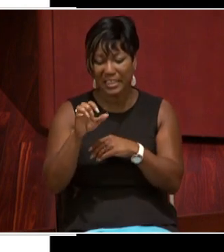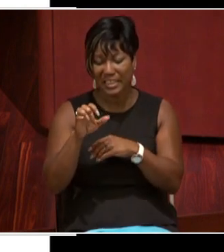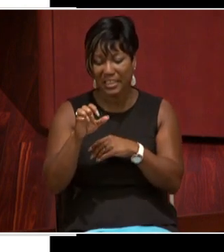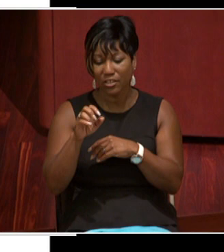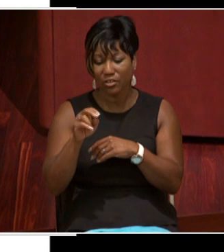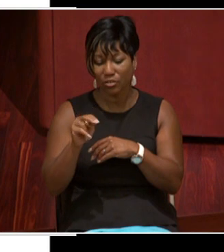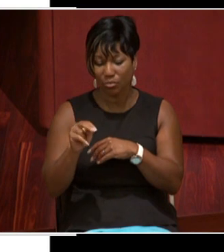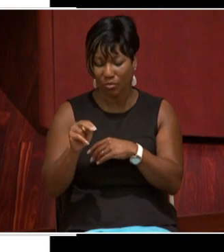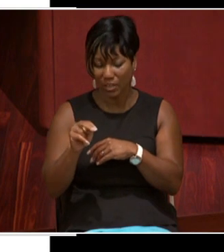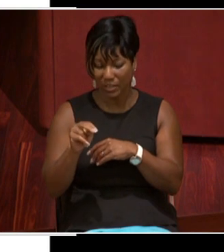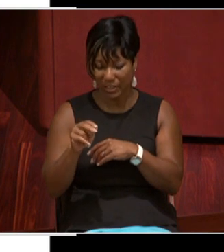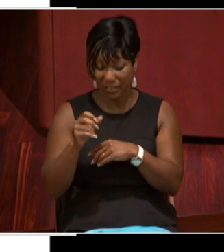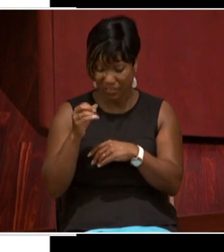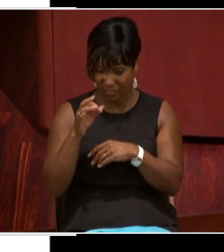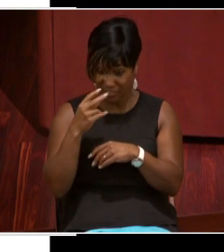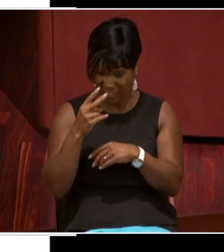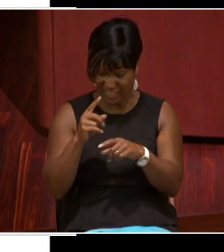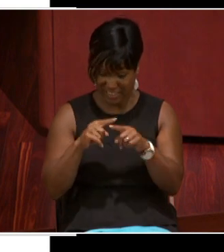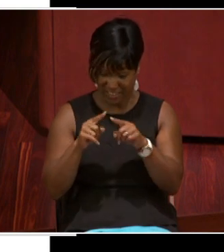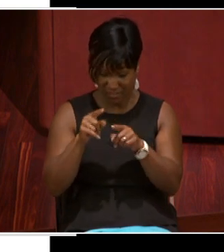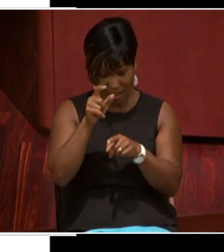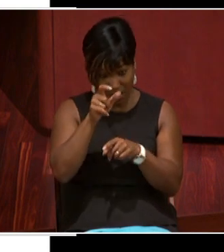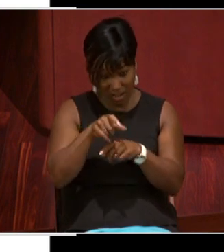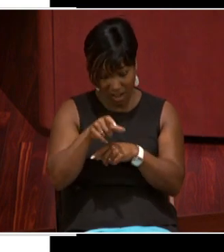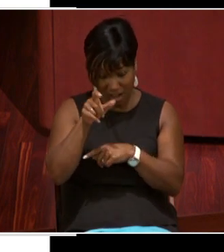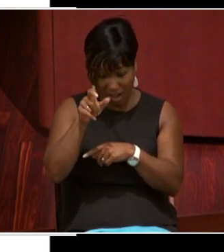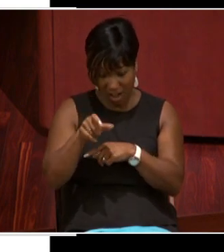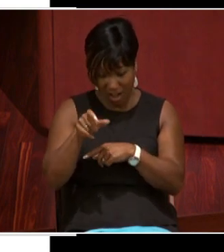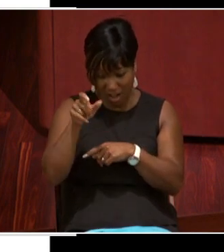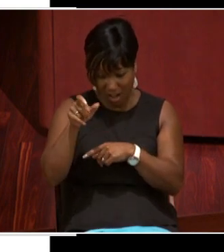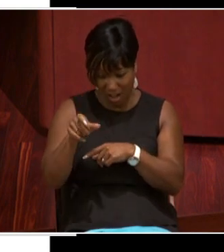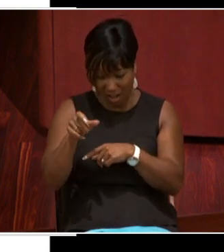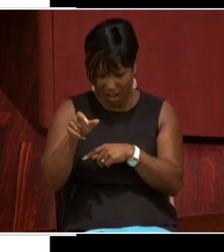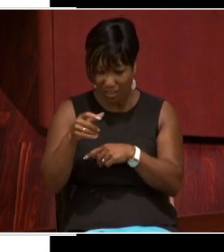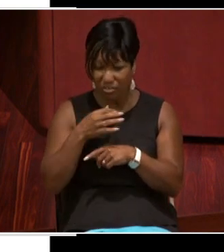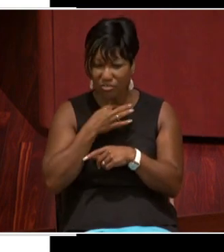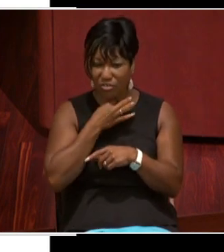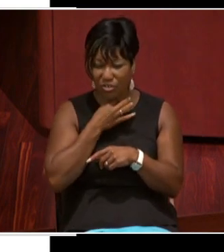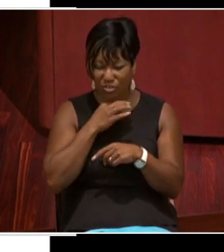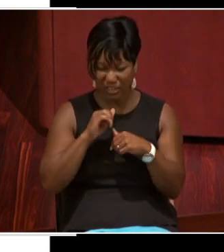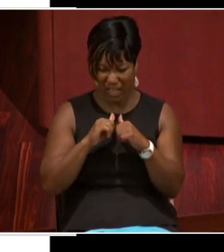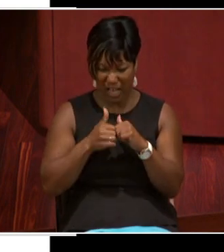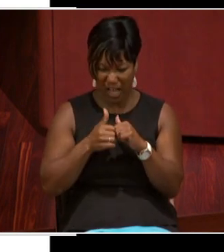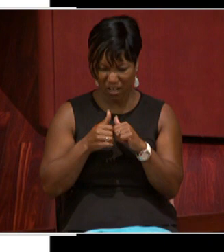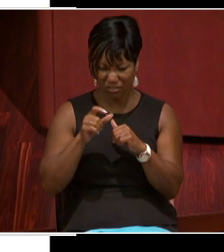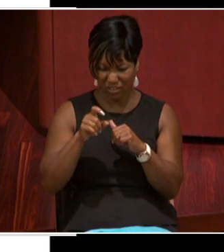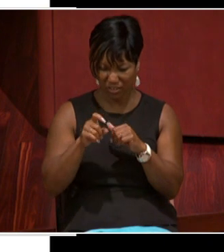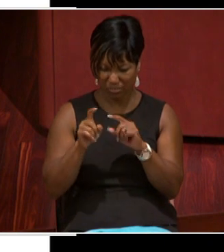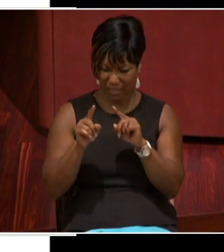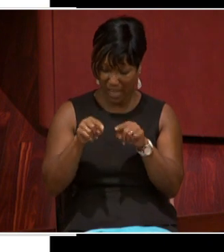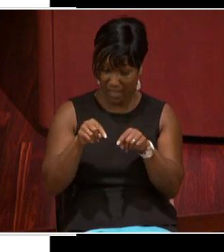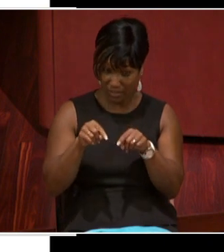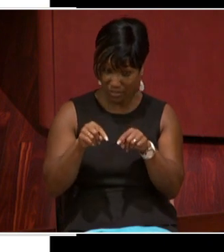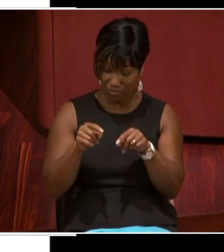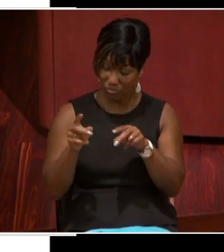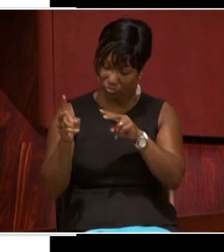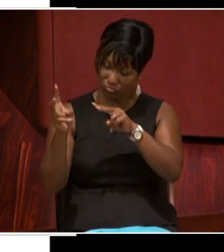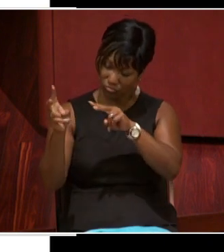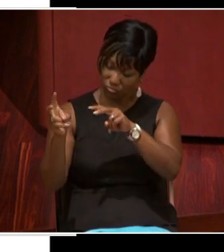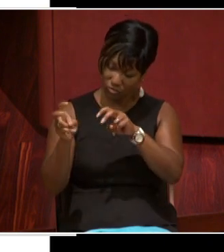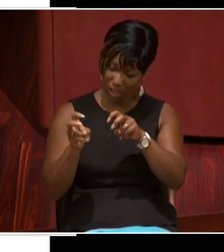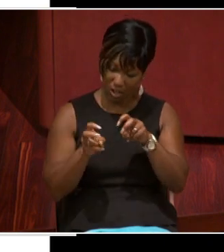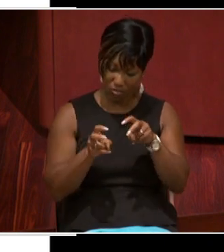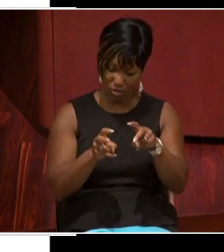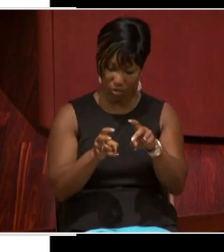the different column headings and you wonder how the enumerator was supposed to answer that, you could download those instructions